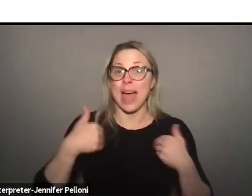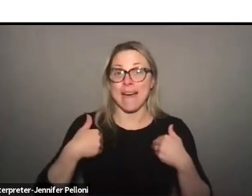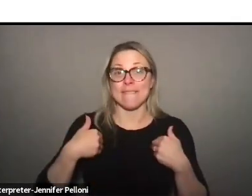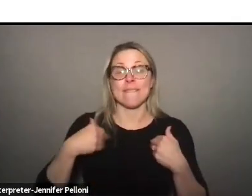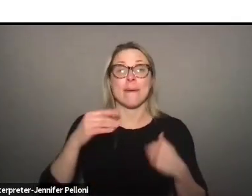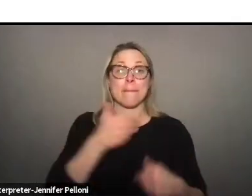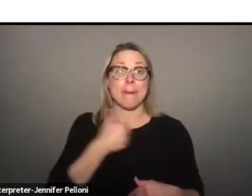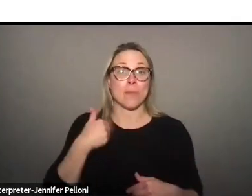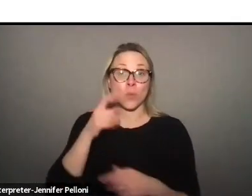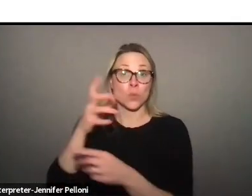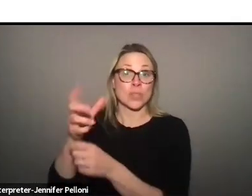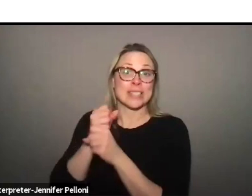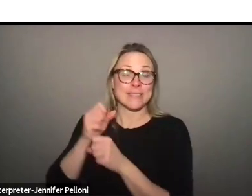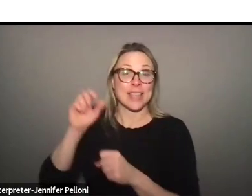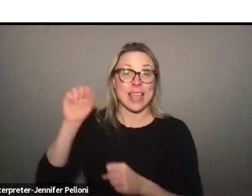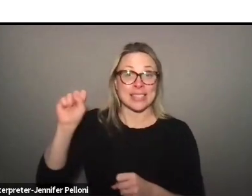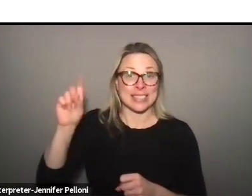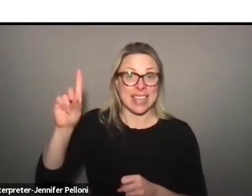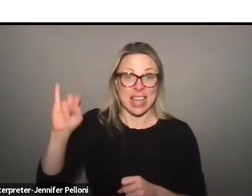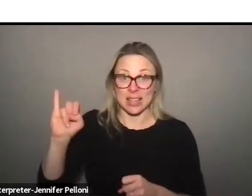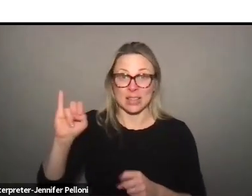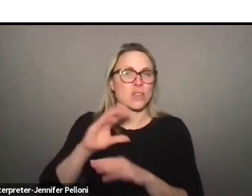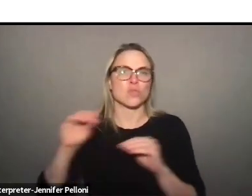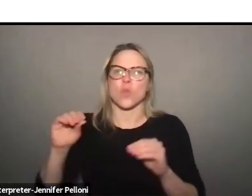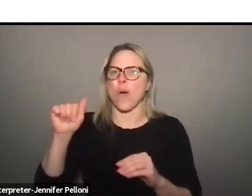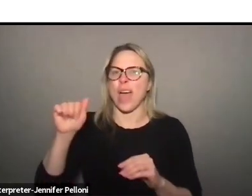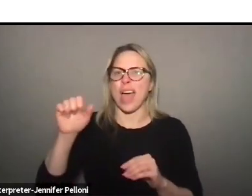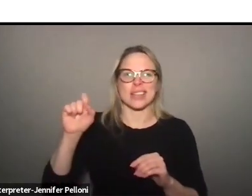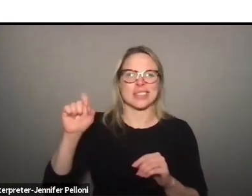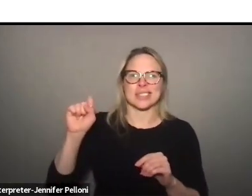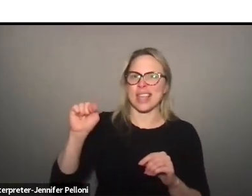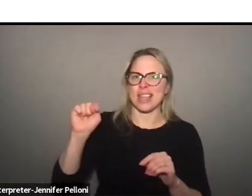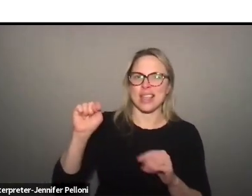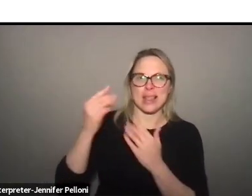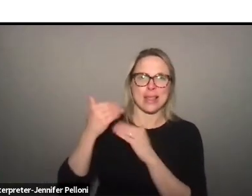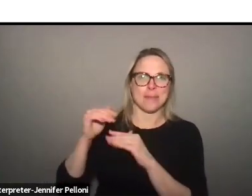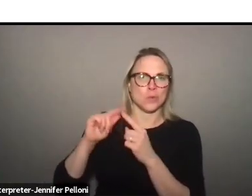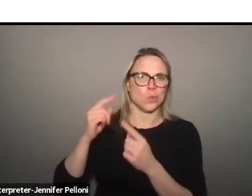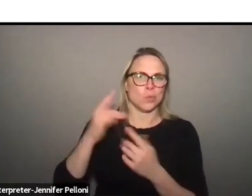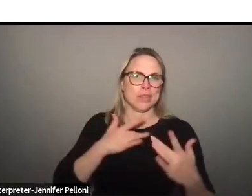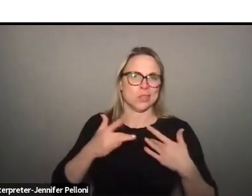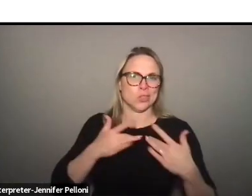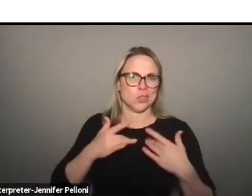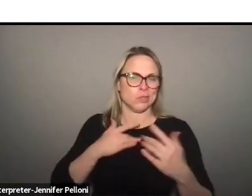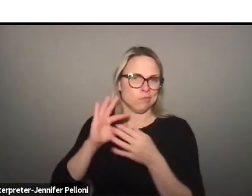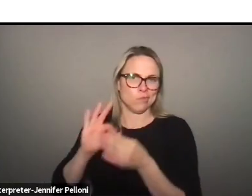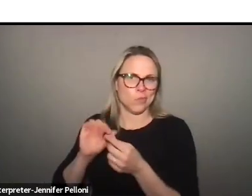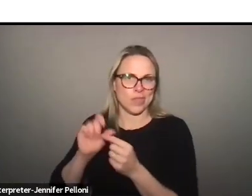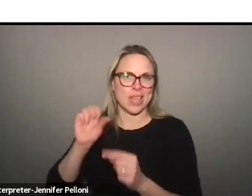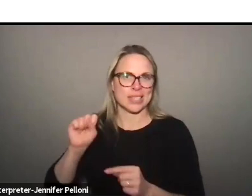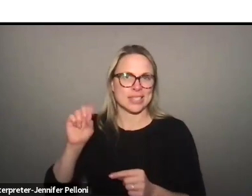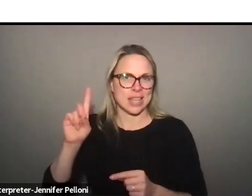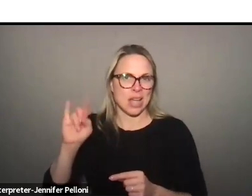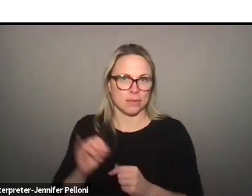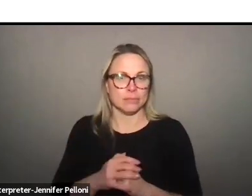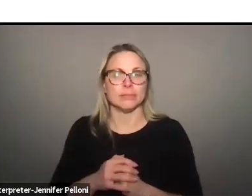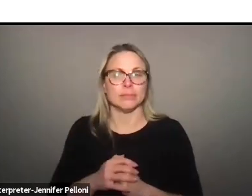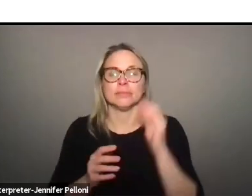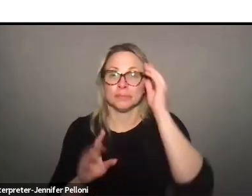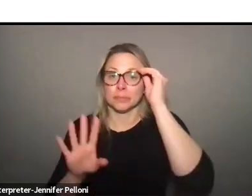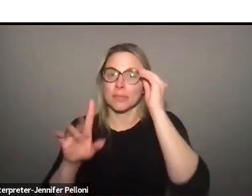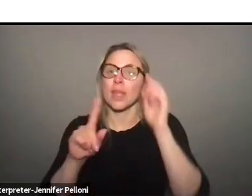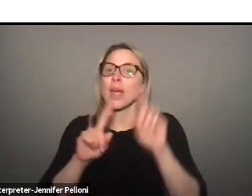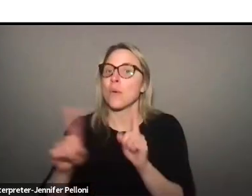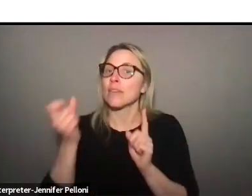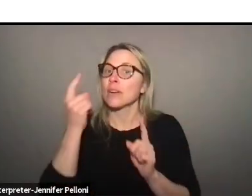family member receiving SSDI, there is no asset limit to worry about regarding SSDI. However,